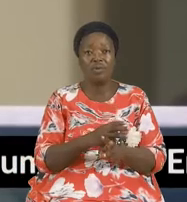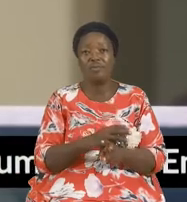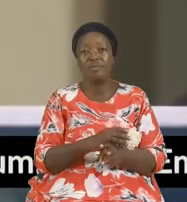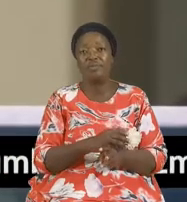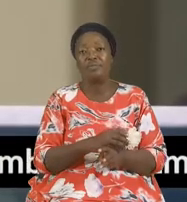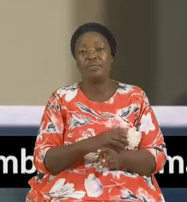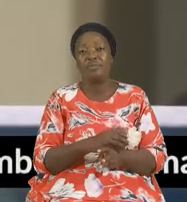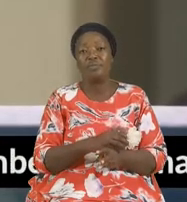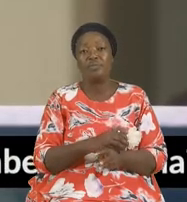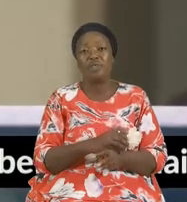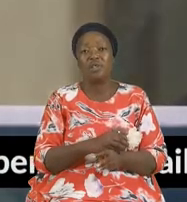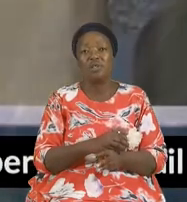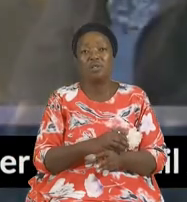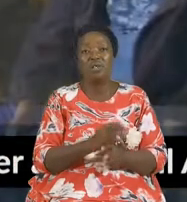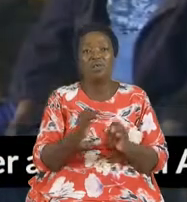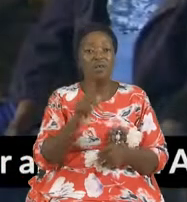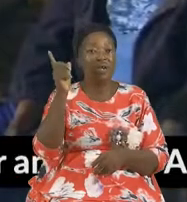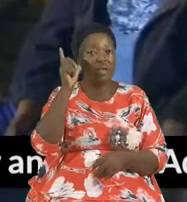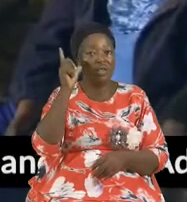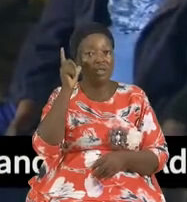If you're listening over the radio,